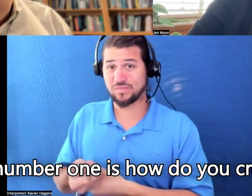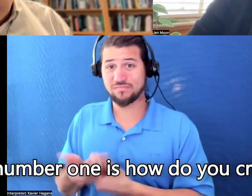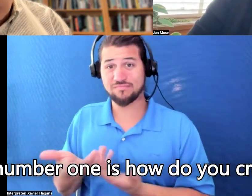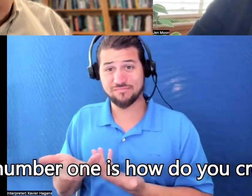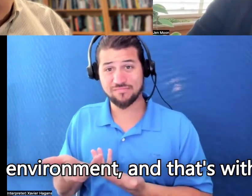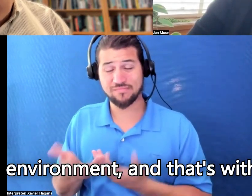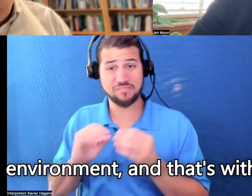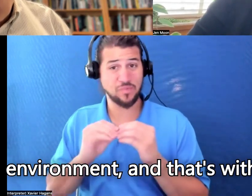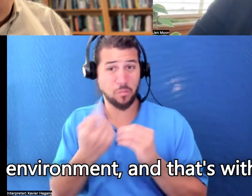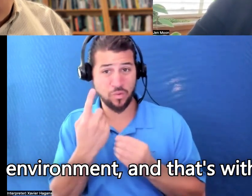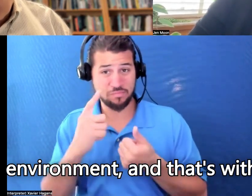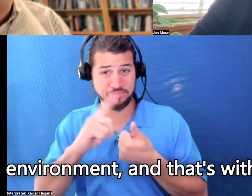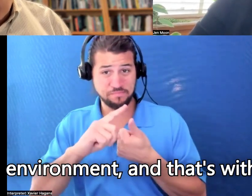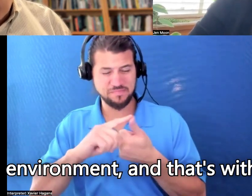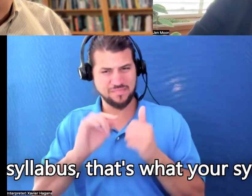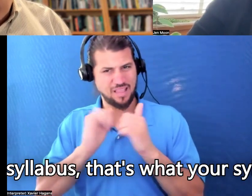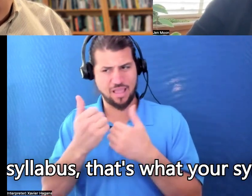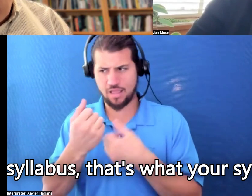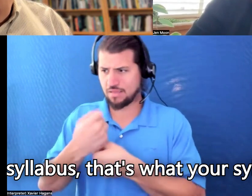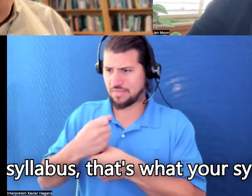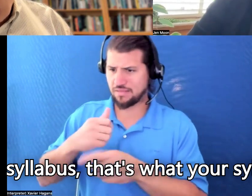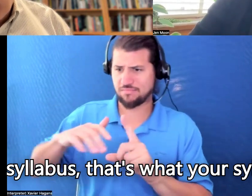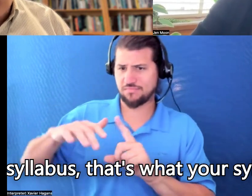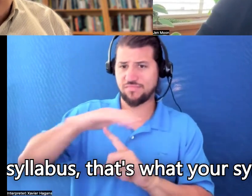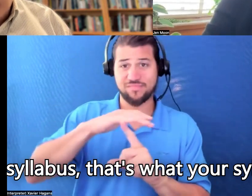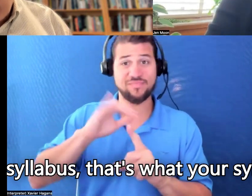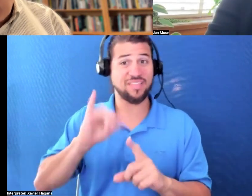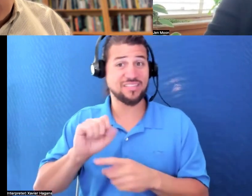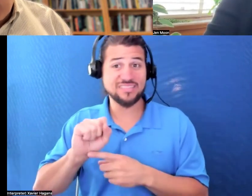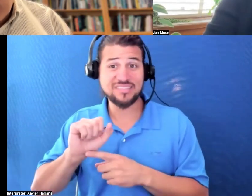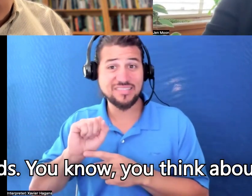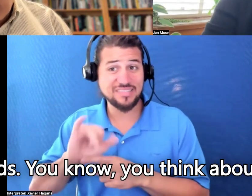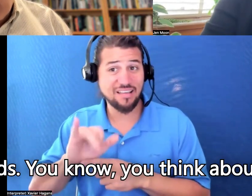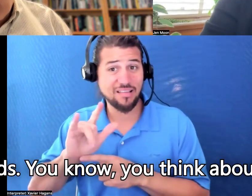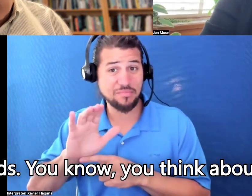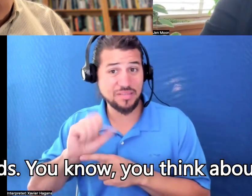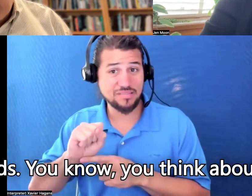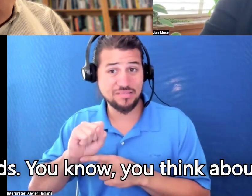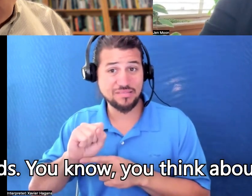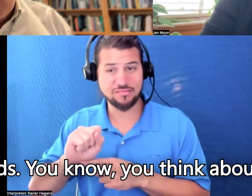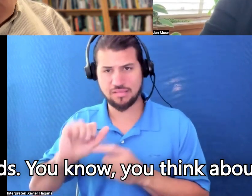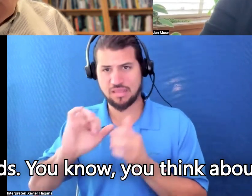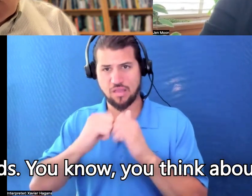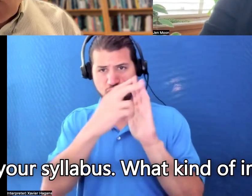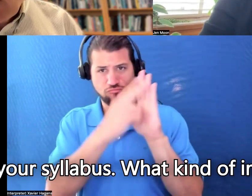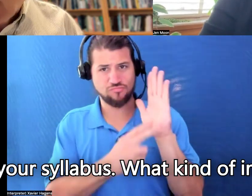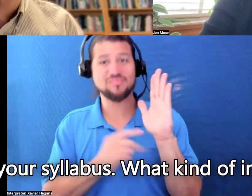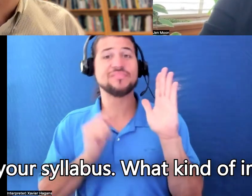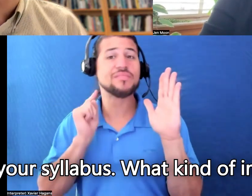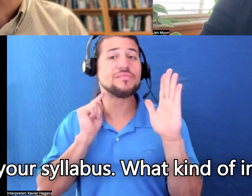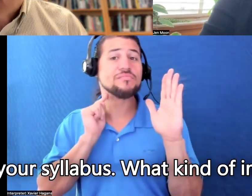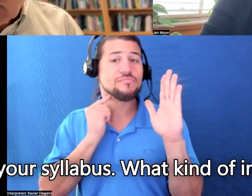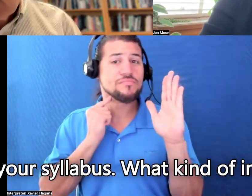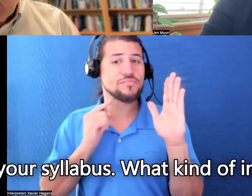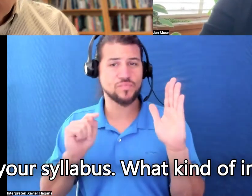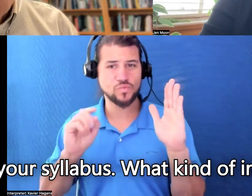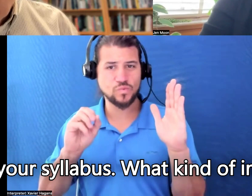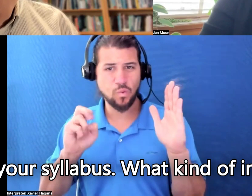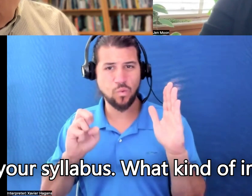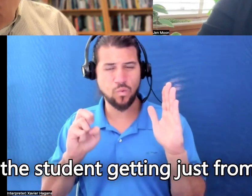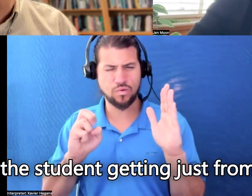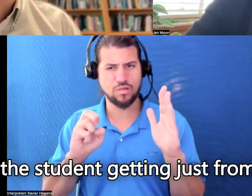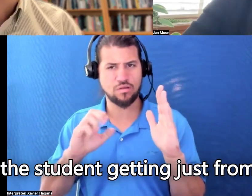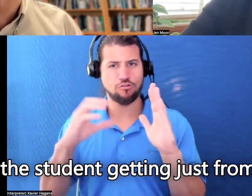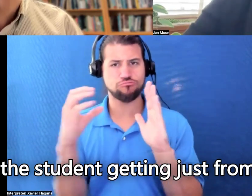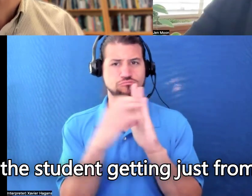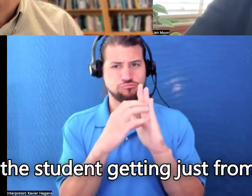create an environment? And that's with your syllabus. That's what your syllabus reads. You think about the tone of your syllabus. What kind of